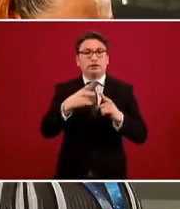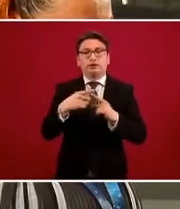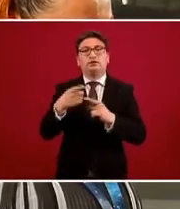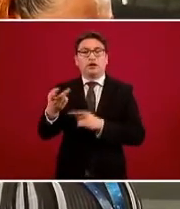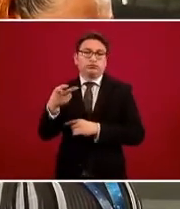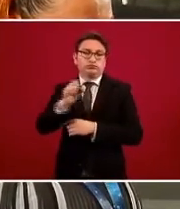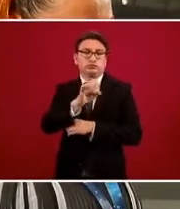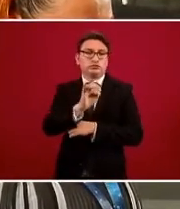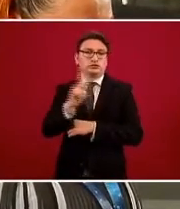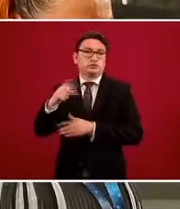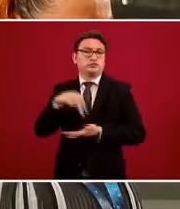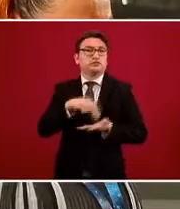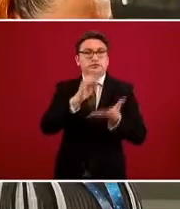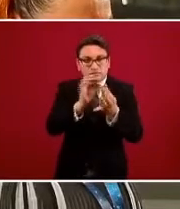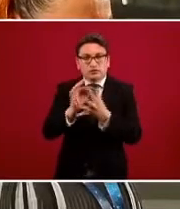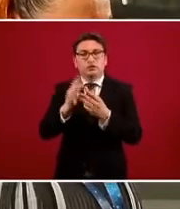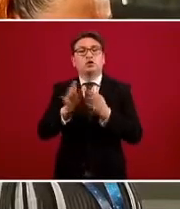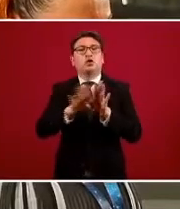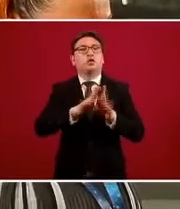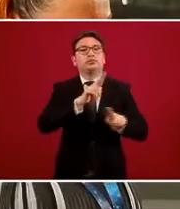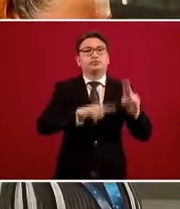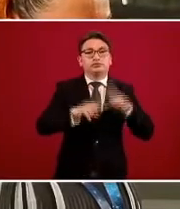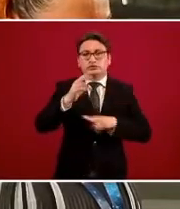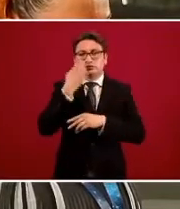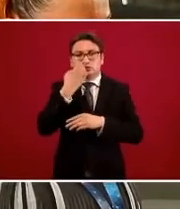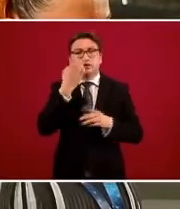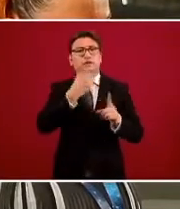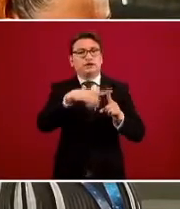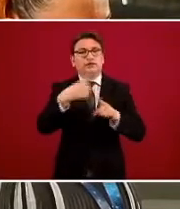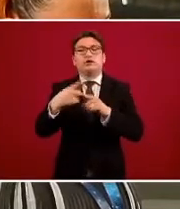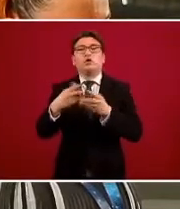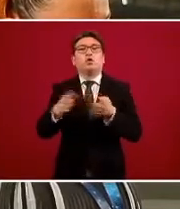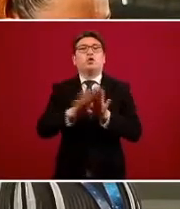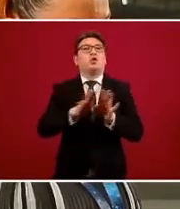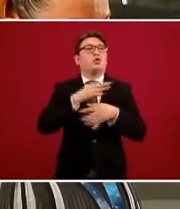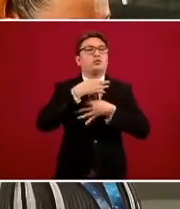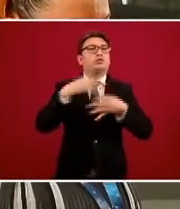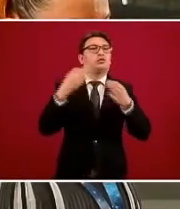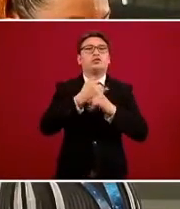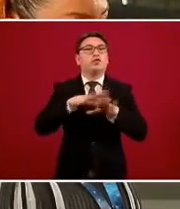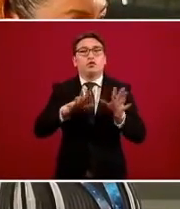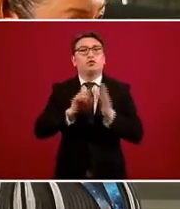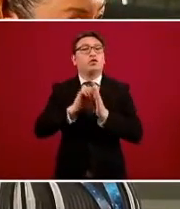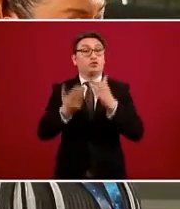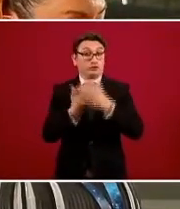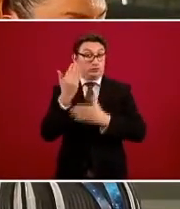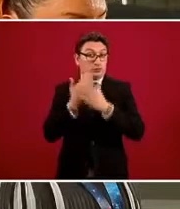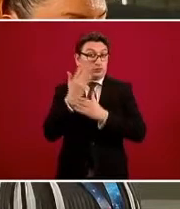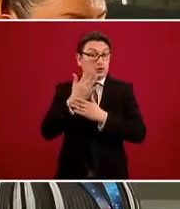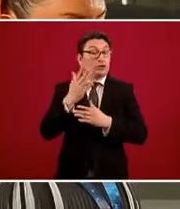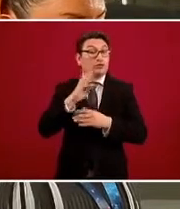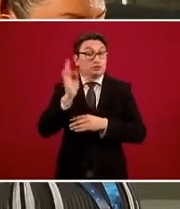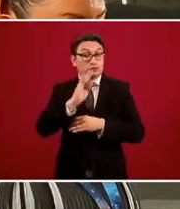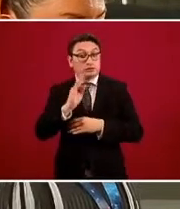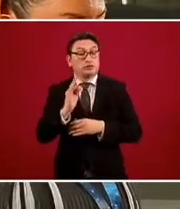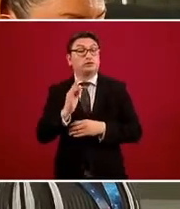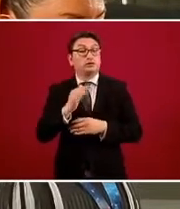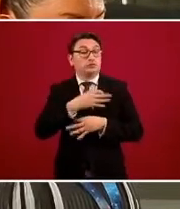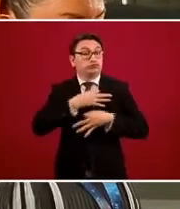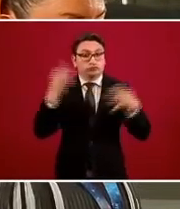calendars and the situation of the children? Or is this gonna be